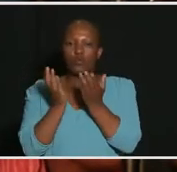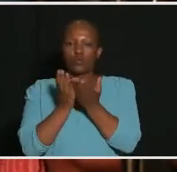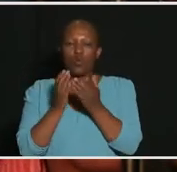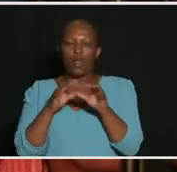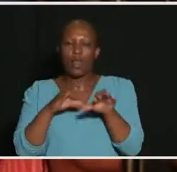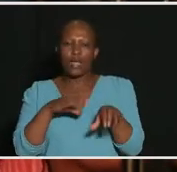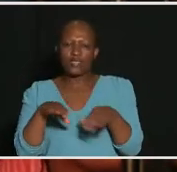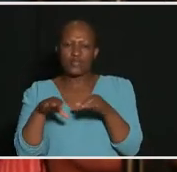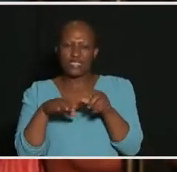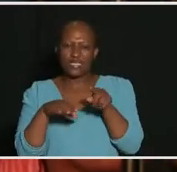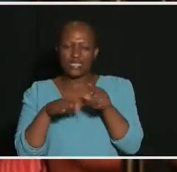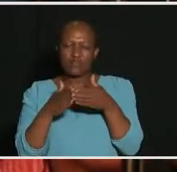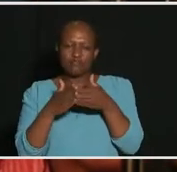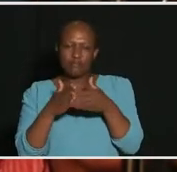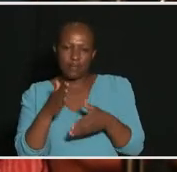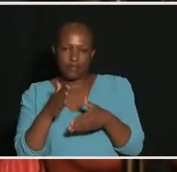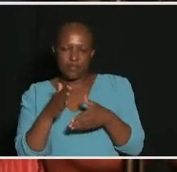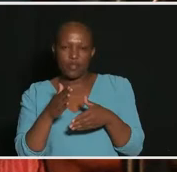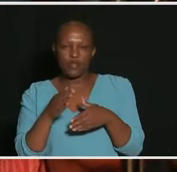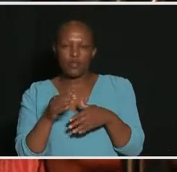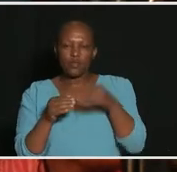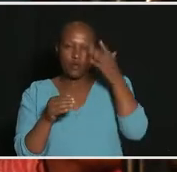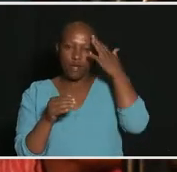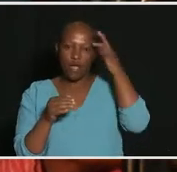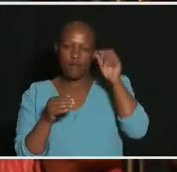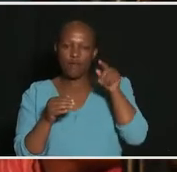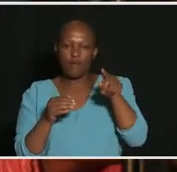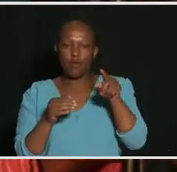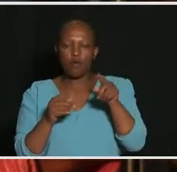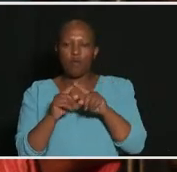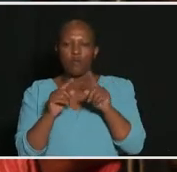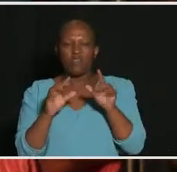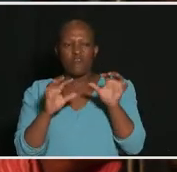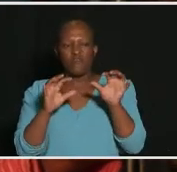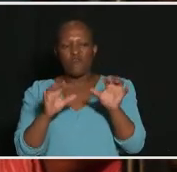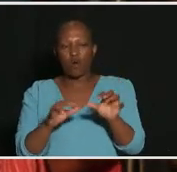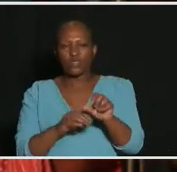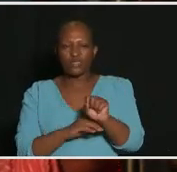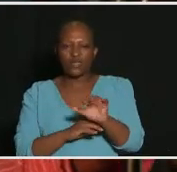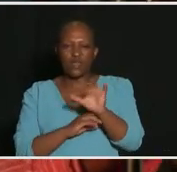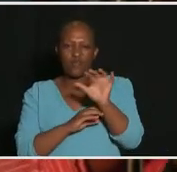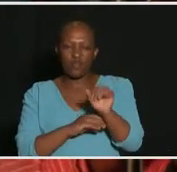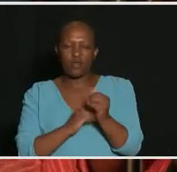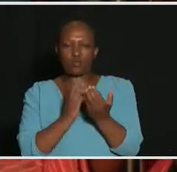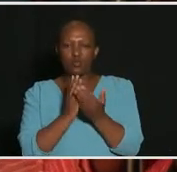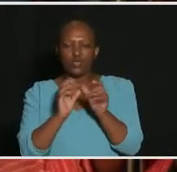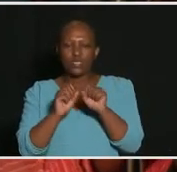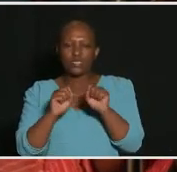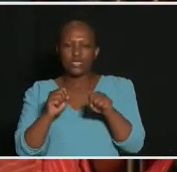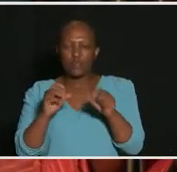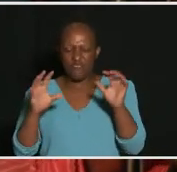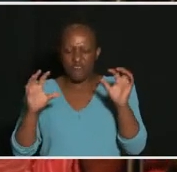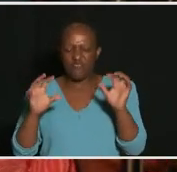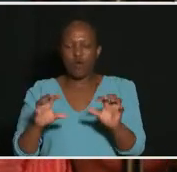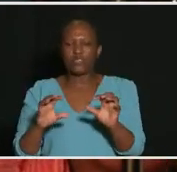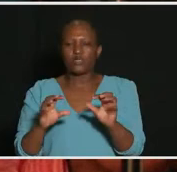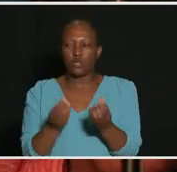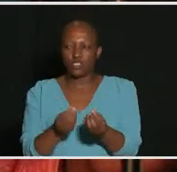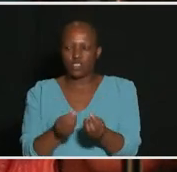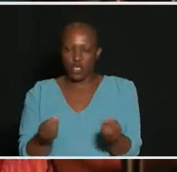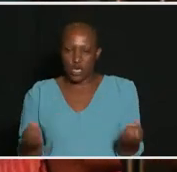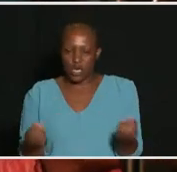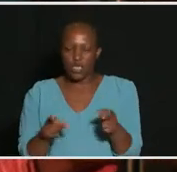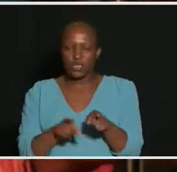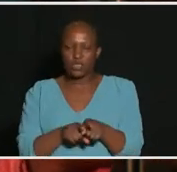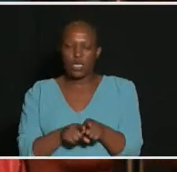close code therefore the government is not only forcing South African schooling system on our children but also it's